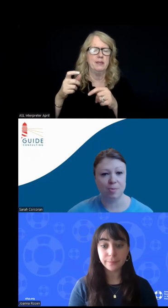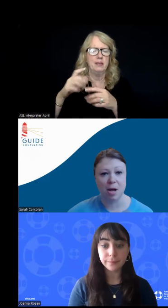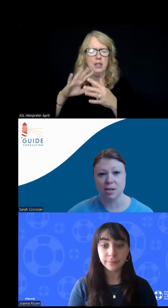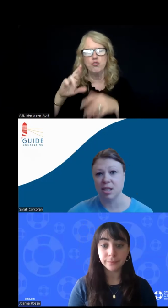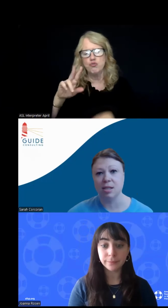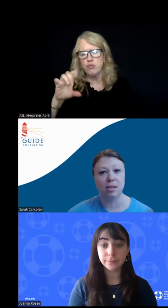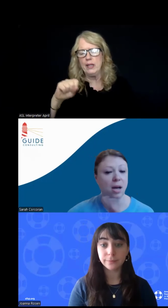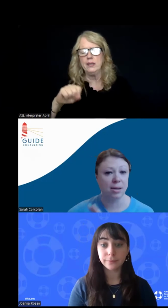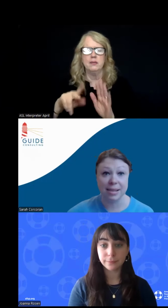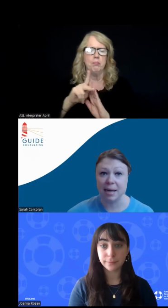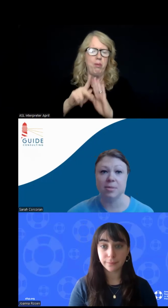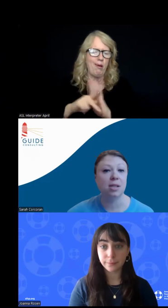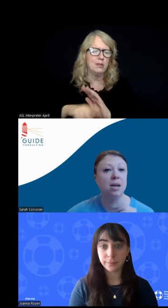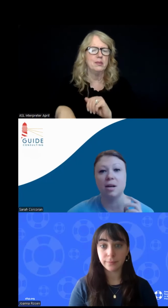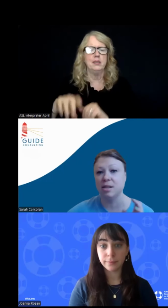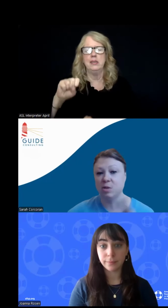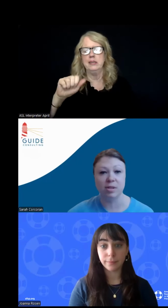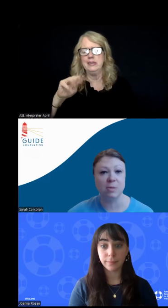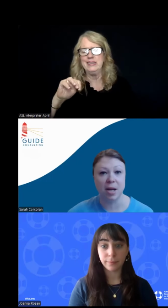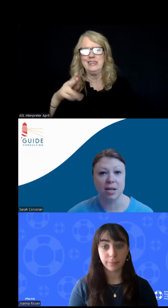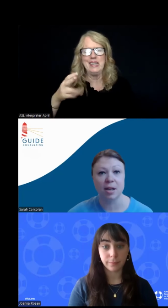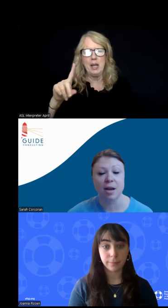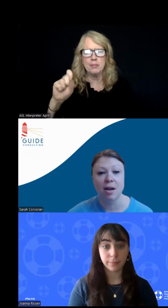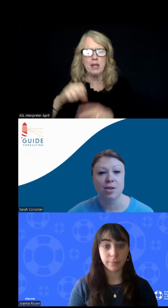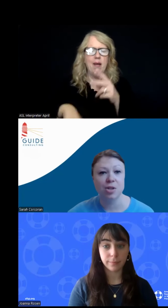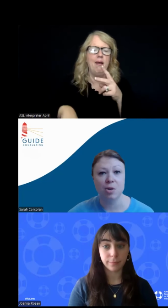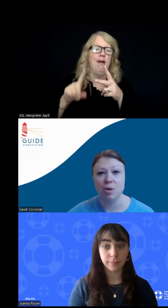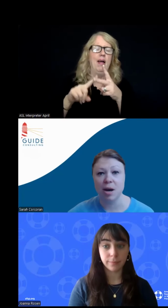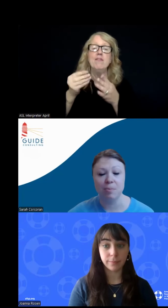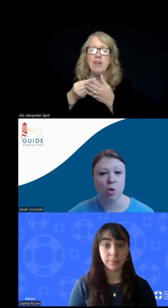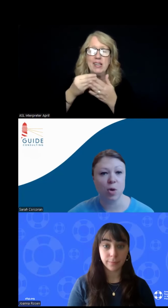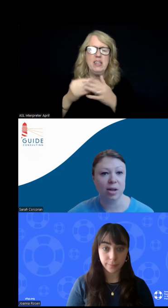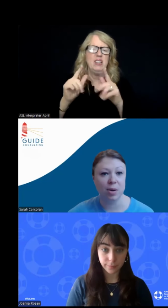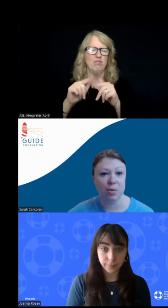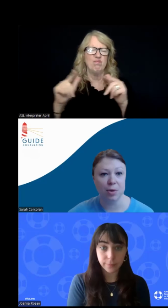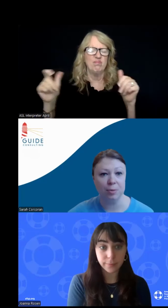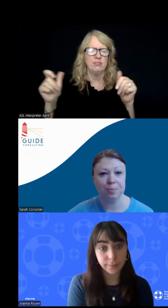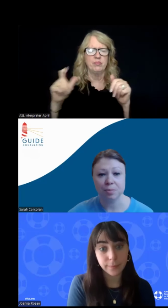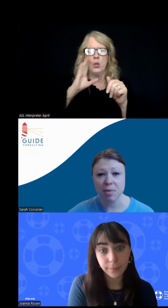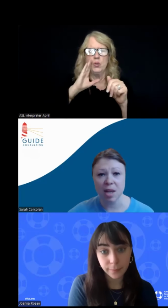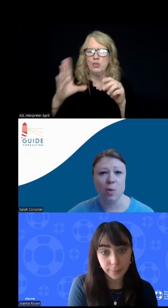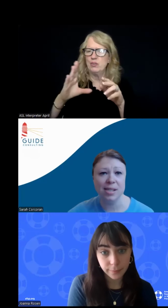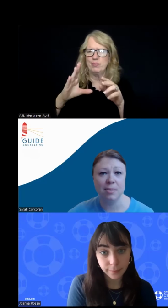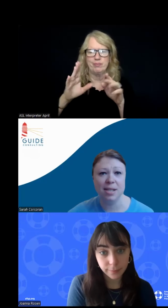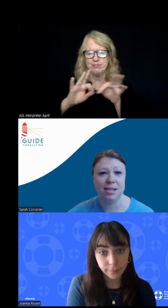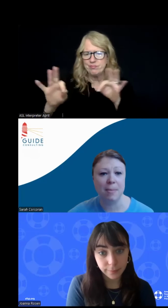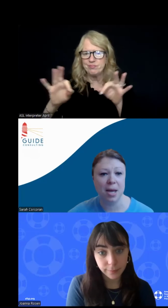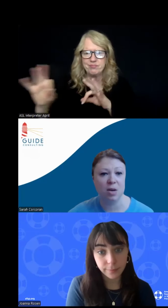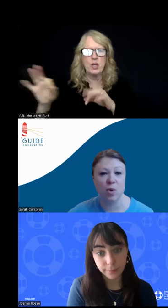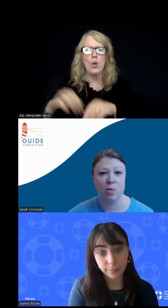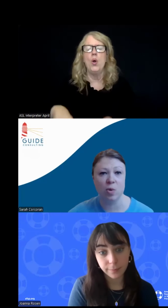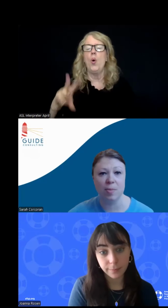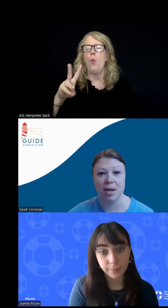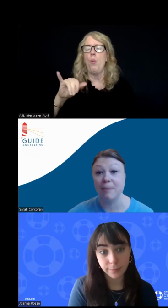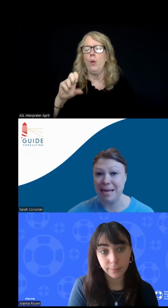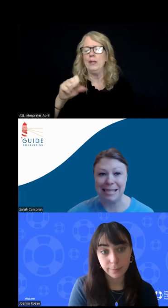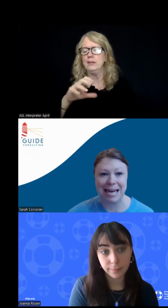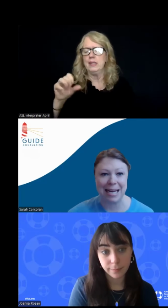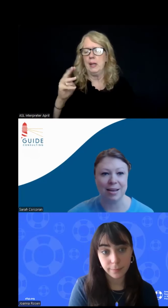issues, policies, SAMHSA, as well as spending. So quickly going through, in the Ways and Means Committee, we will